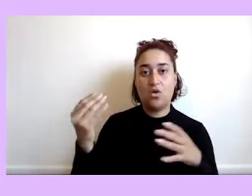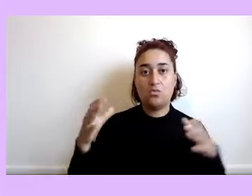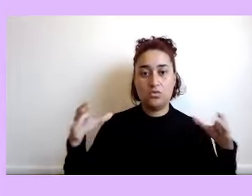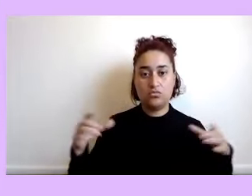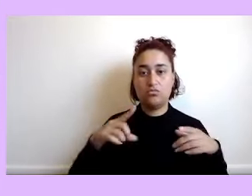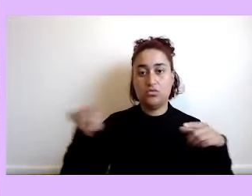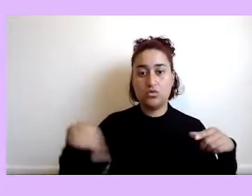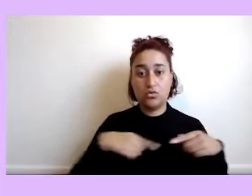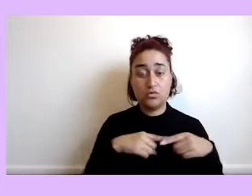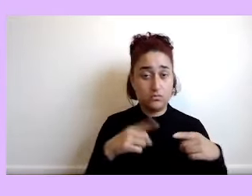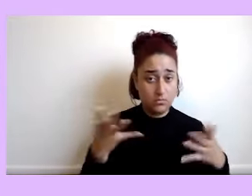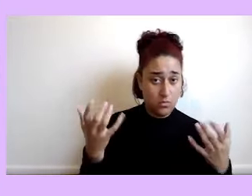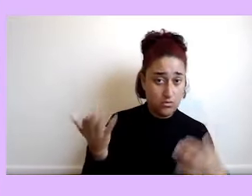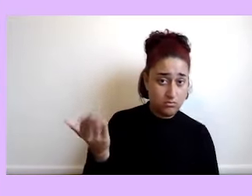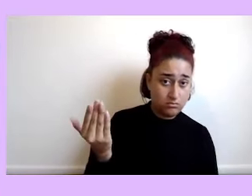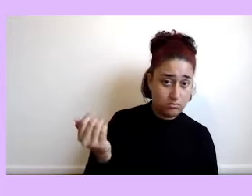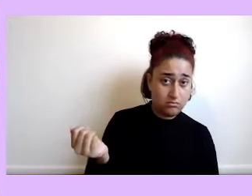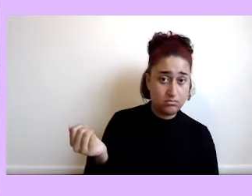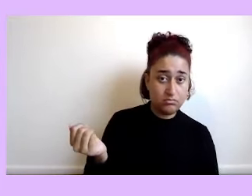like. Did you wanna?